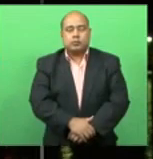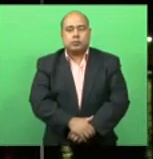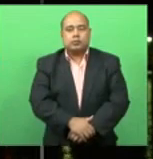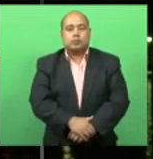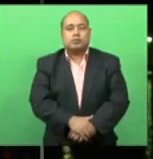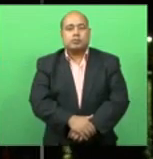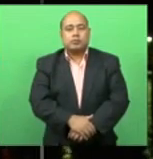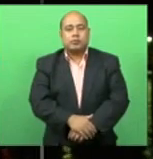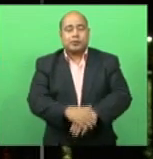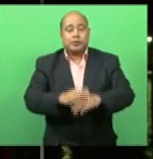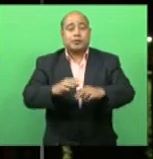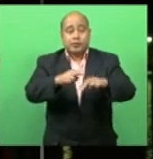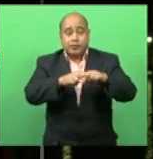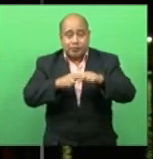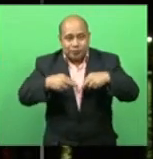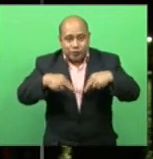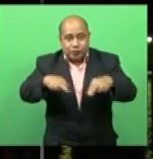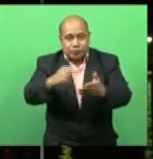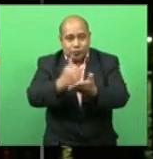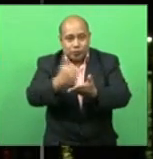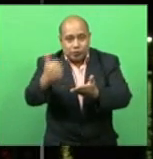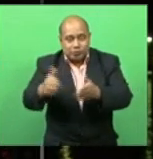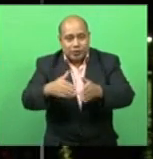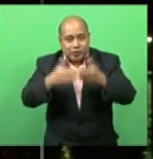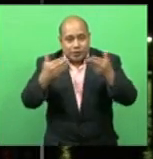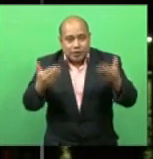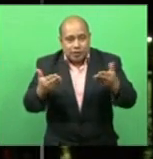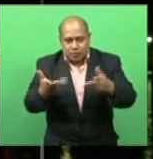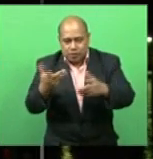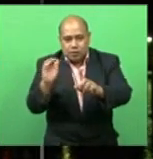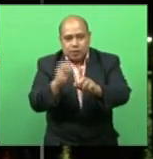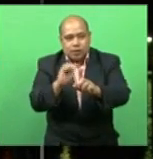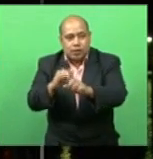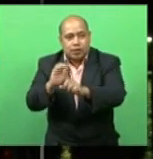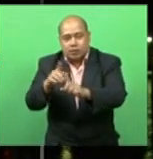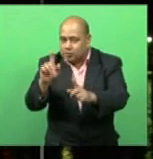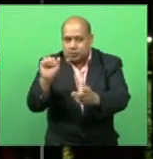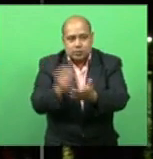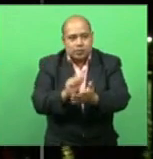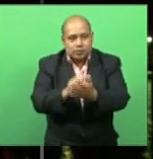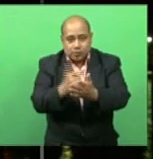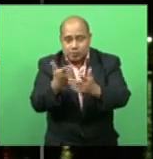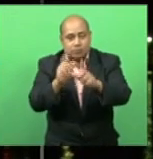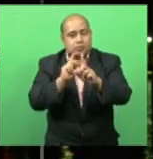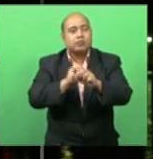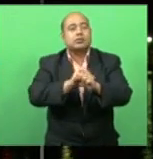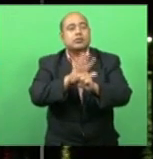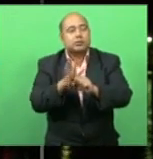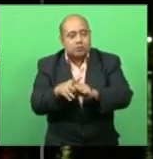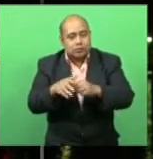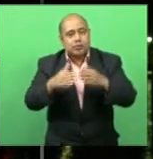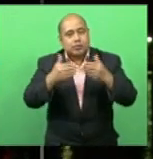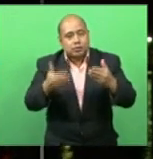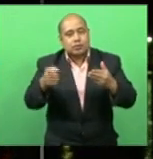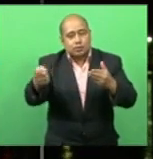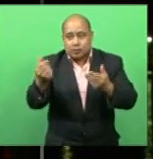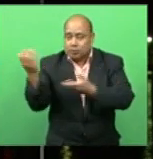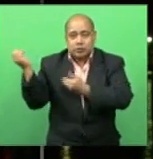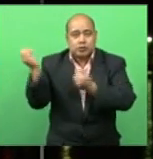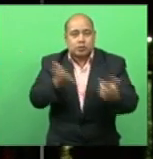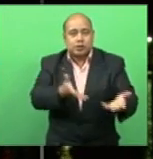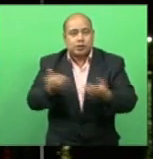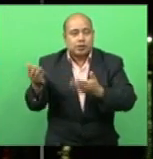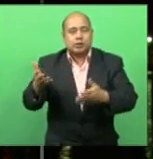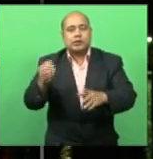The Fiji Roads Authority has not been spared by the impacts of the deadly coronavirus as their supply chains have been disrupted.